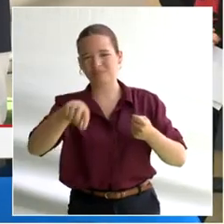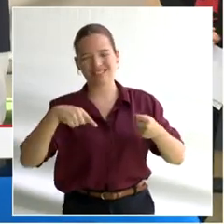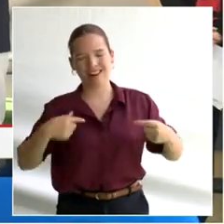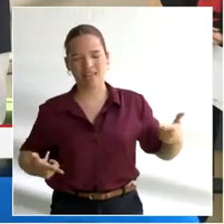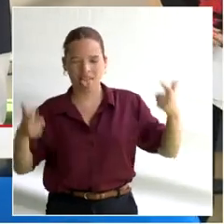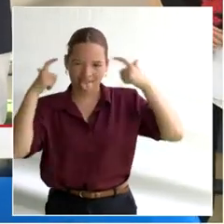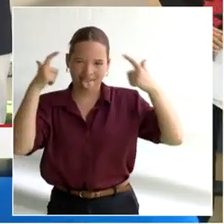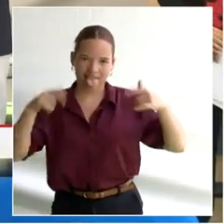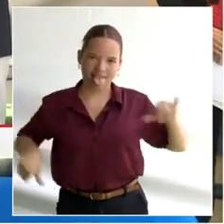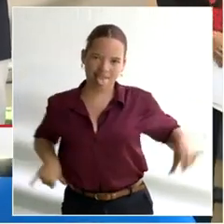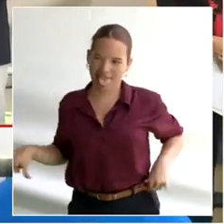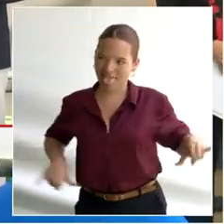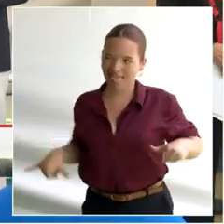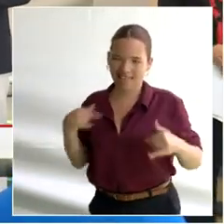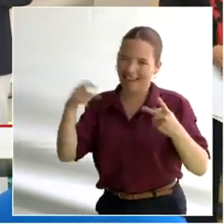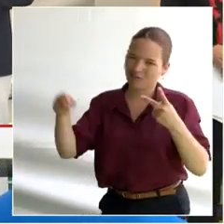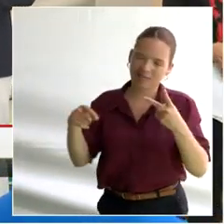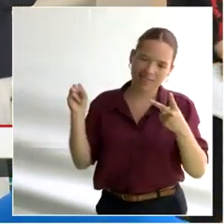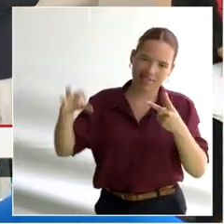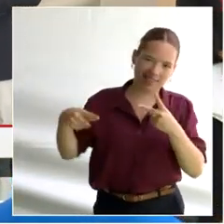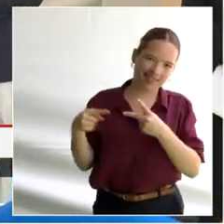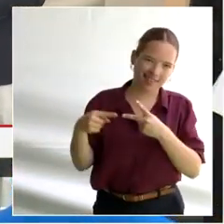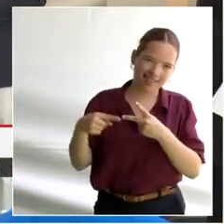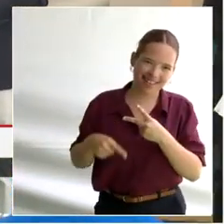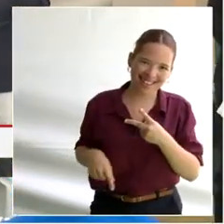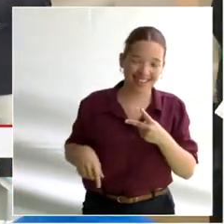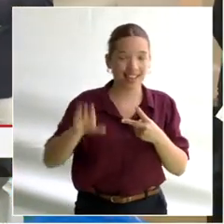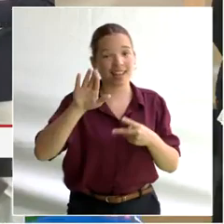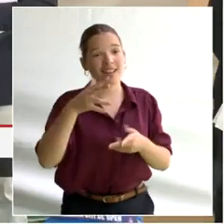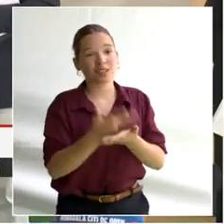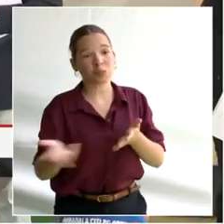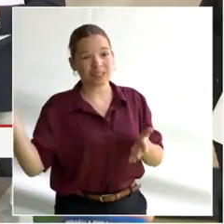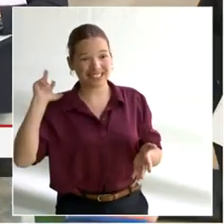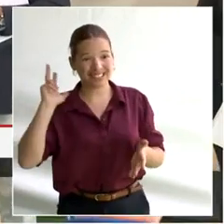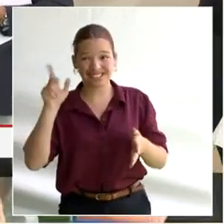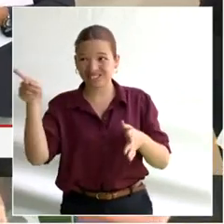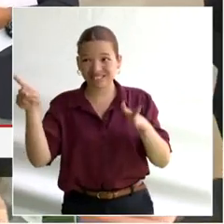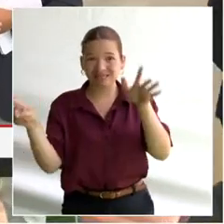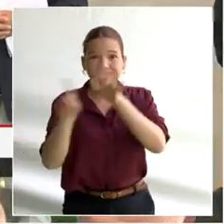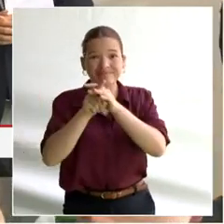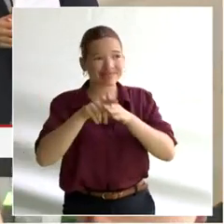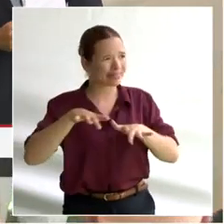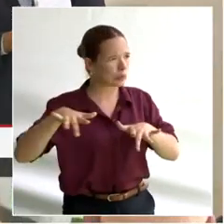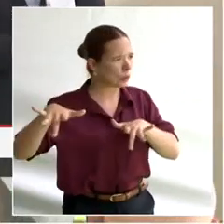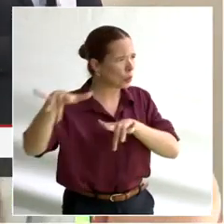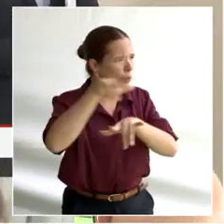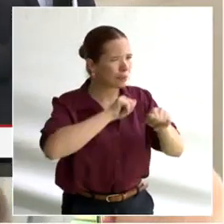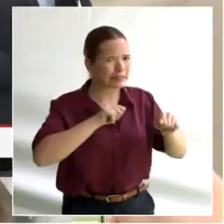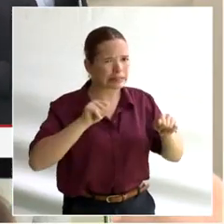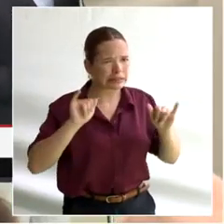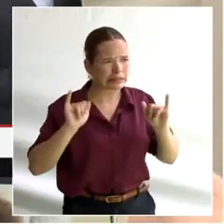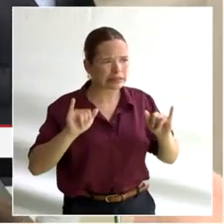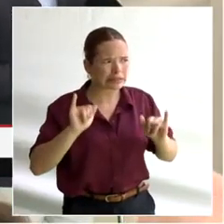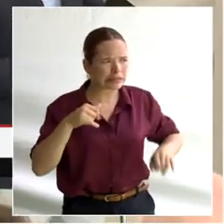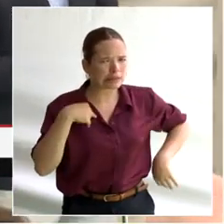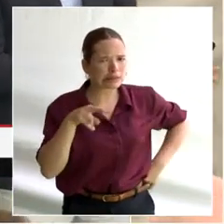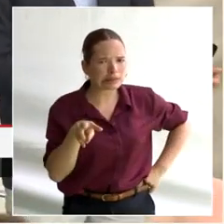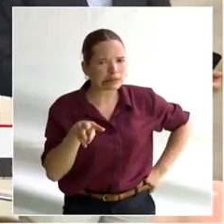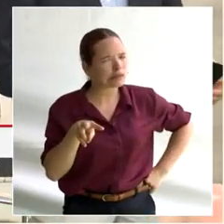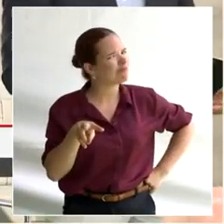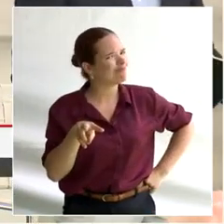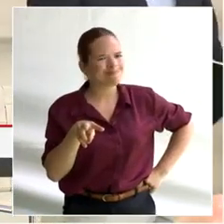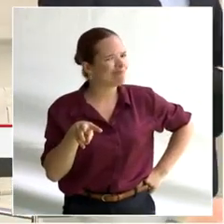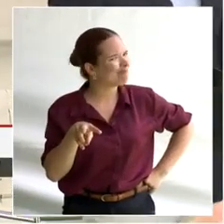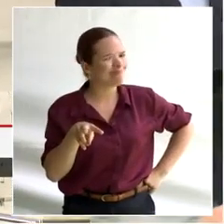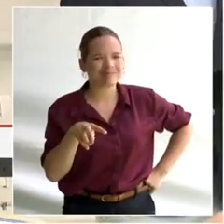weeks ago when there was nothing here and Citi here, it literally seems like an impossibility. And the only reason this all exists is because a